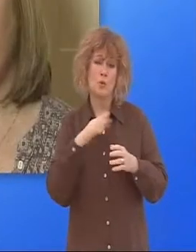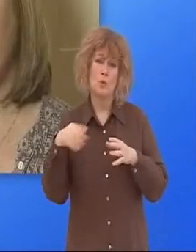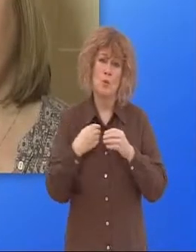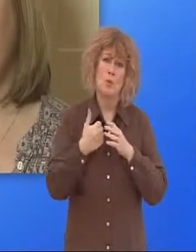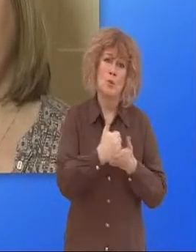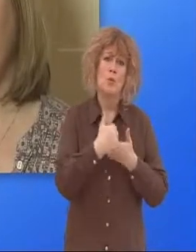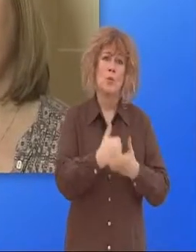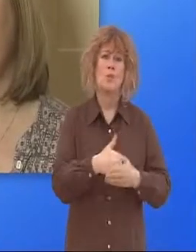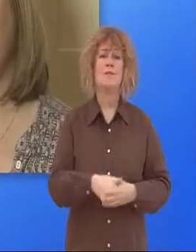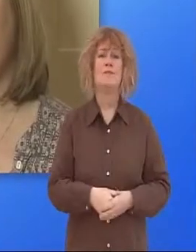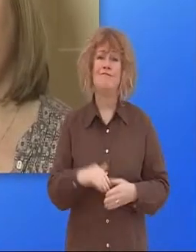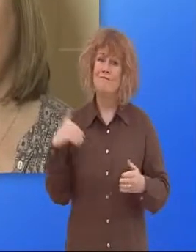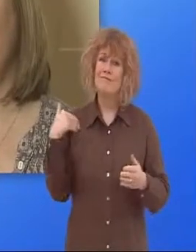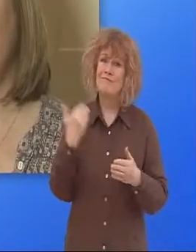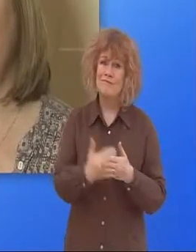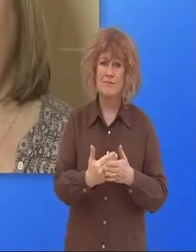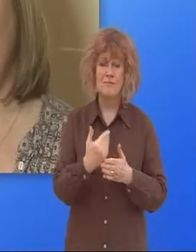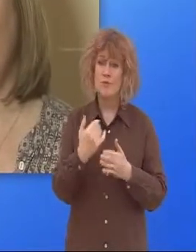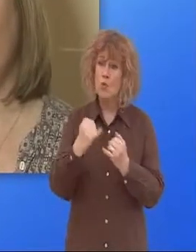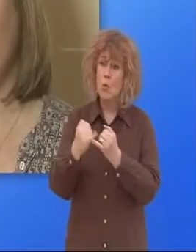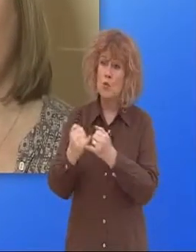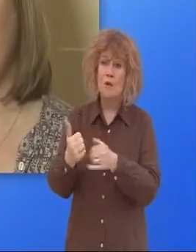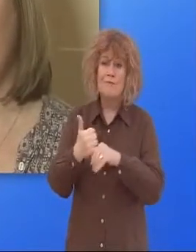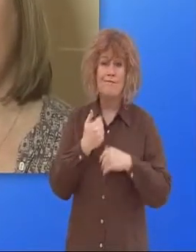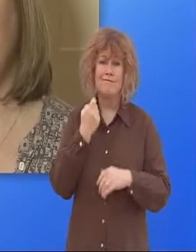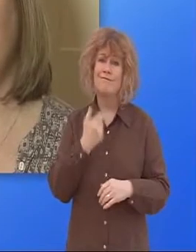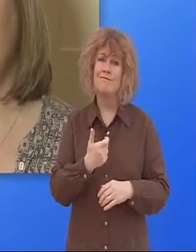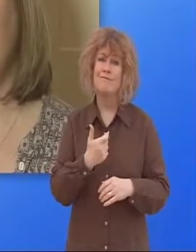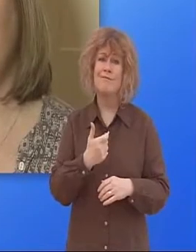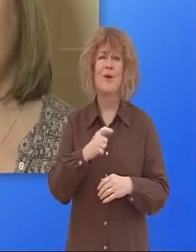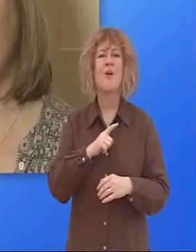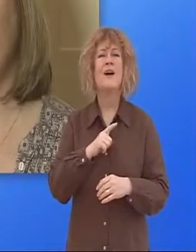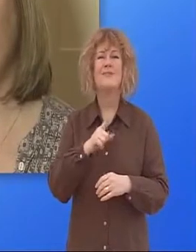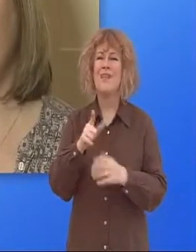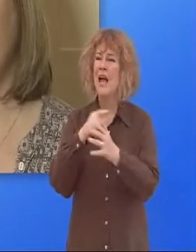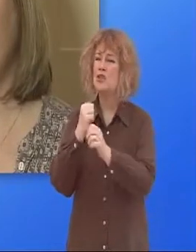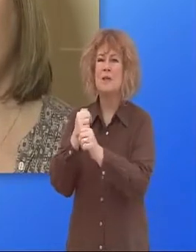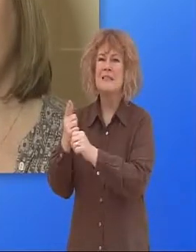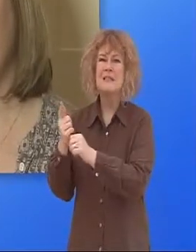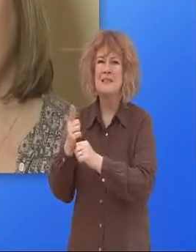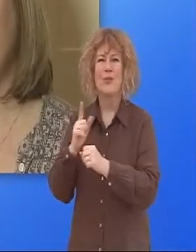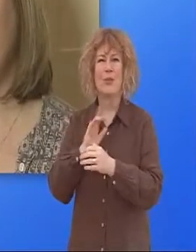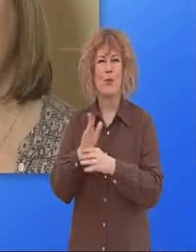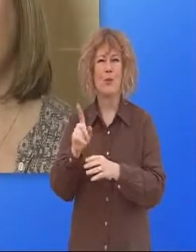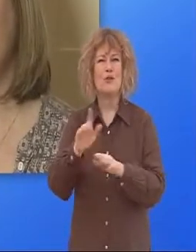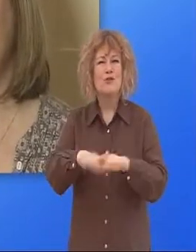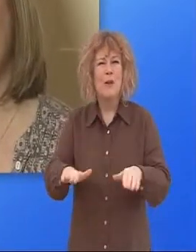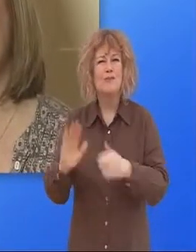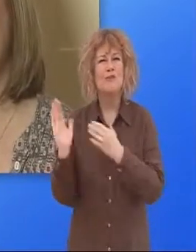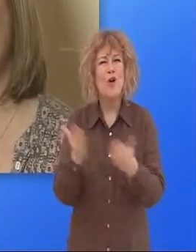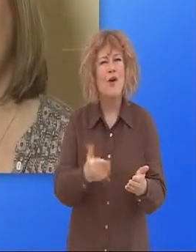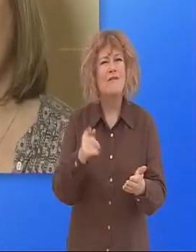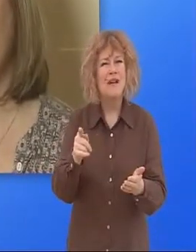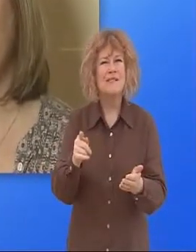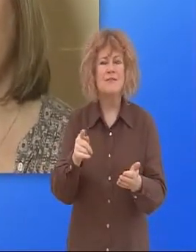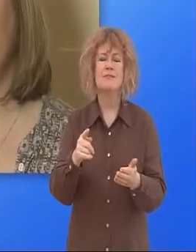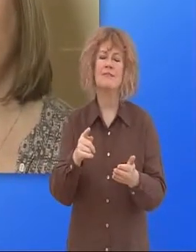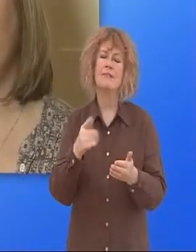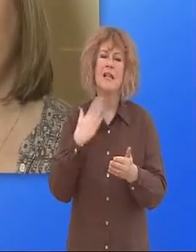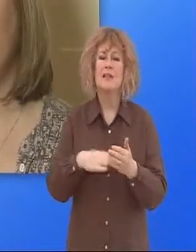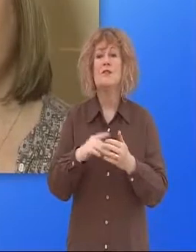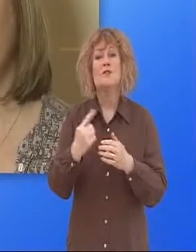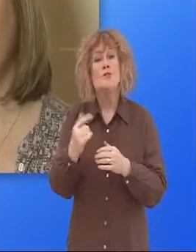years we've had very little from social services, because they couldn't get agencies to provide for his needs because it was a